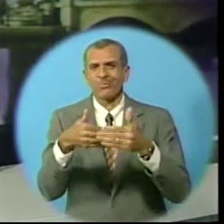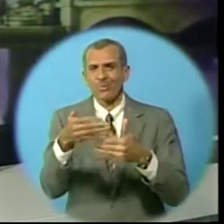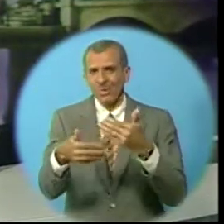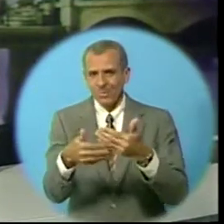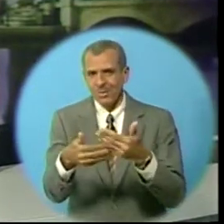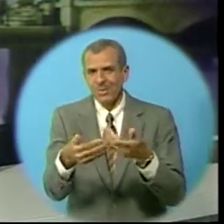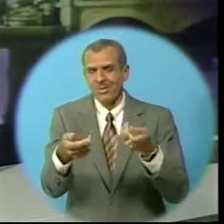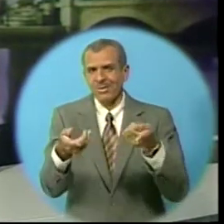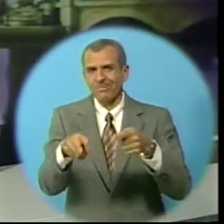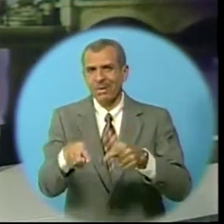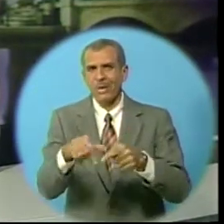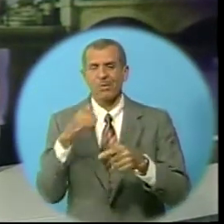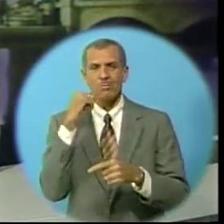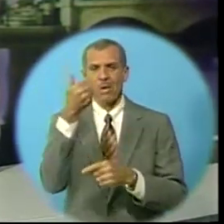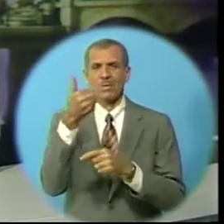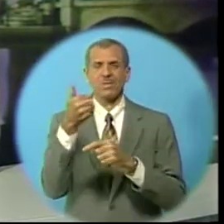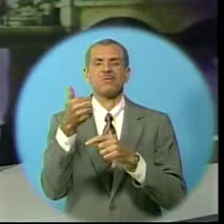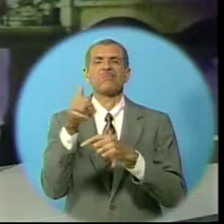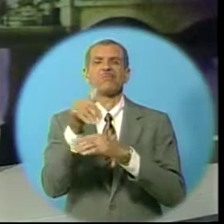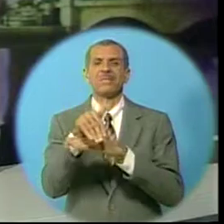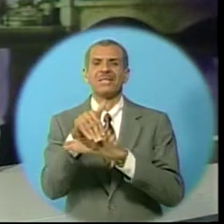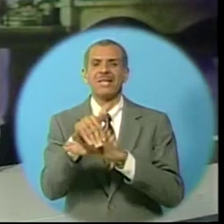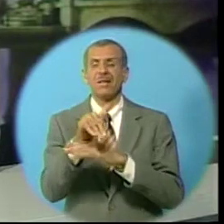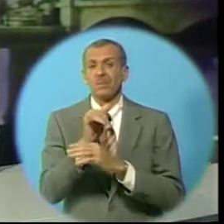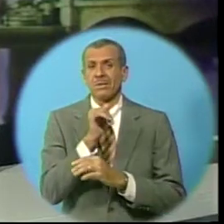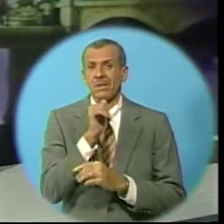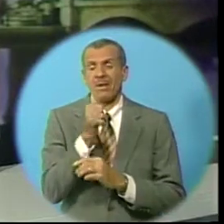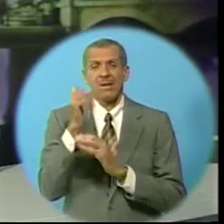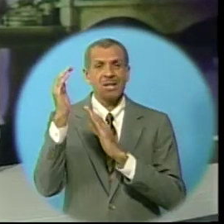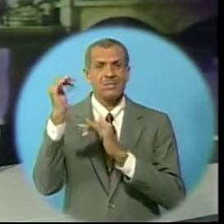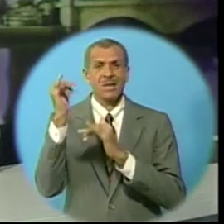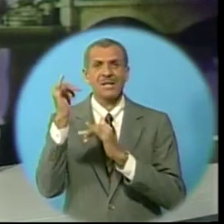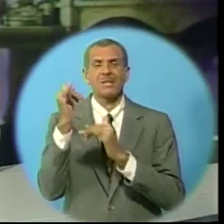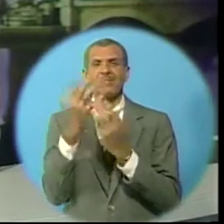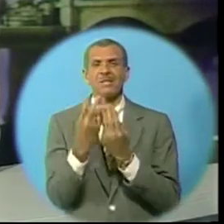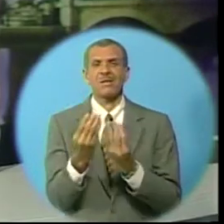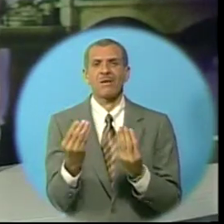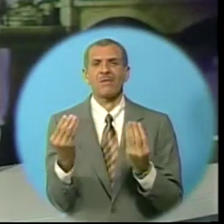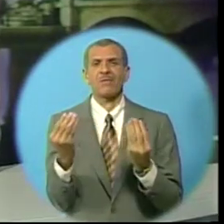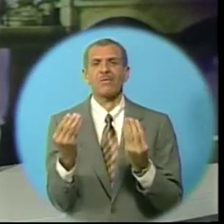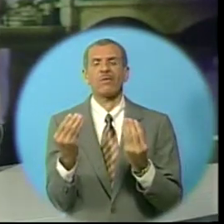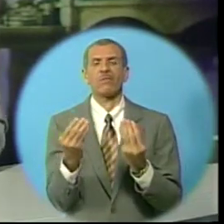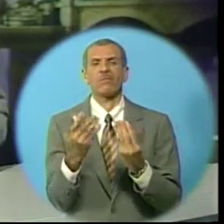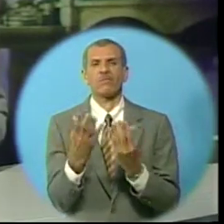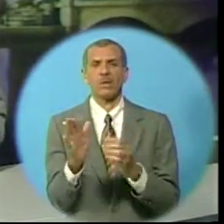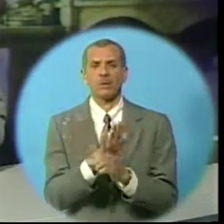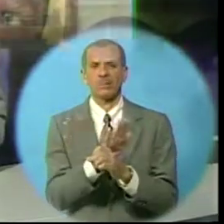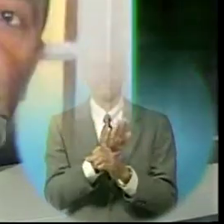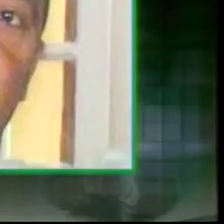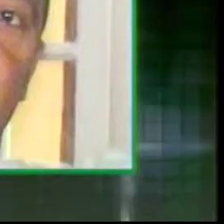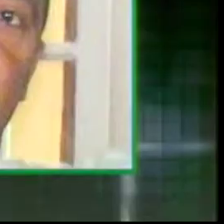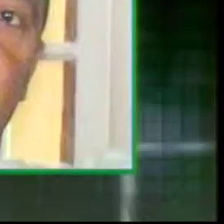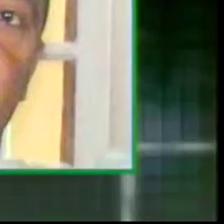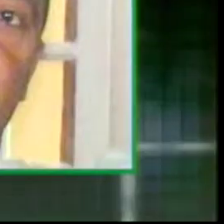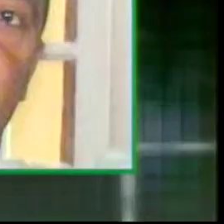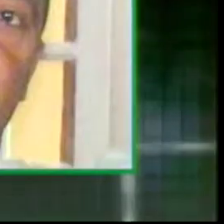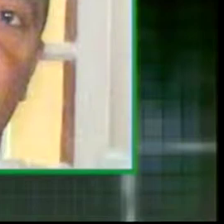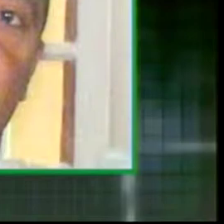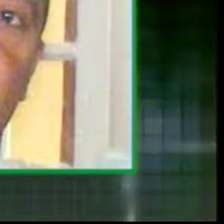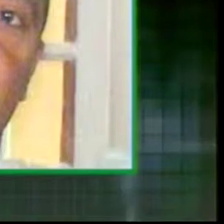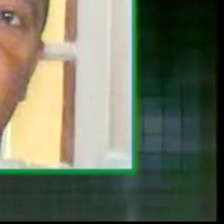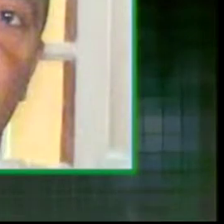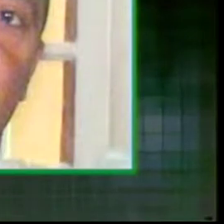could be made coming out of tomorrow's meeting, although he doesn't expect the matter to be resolved entirely. First of all, I'd like to